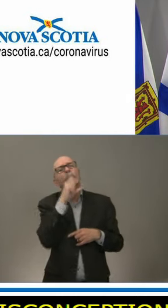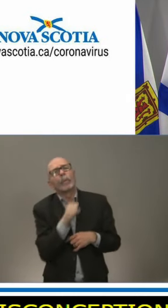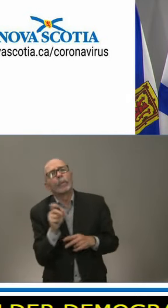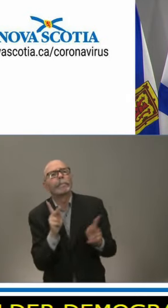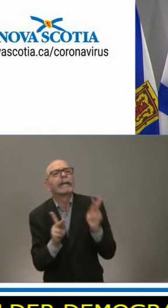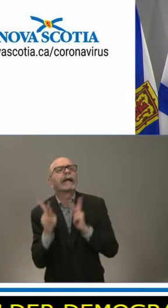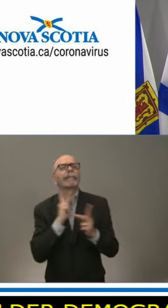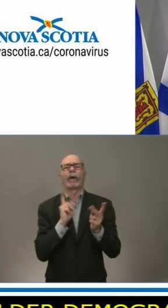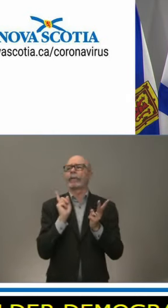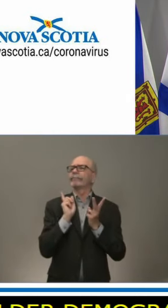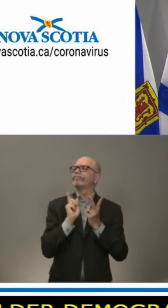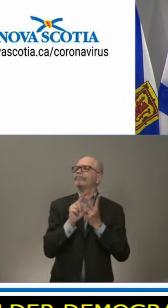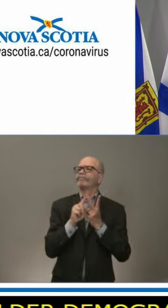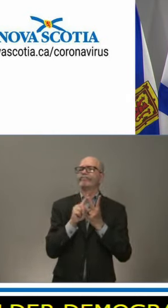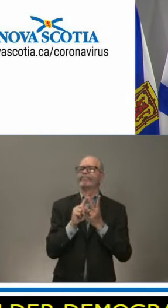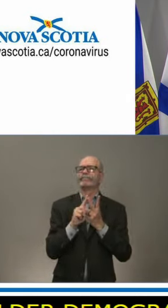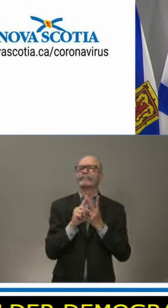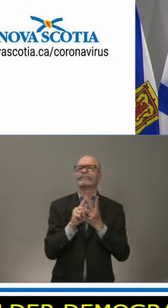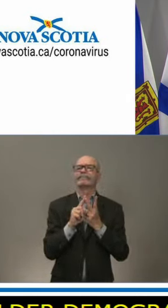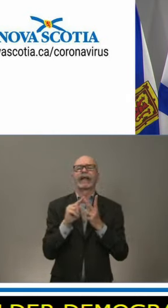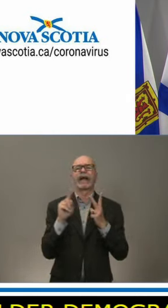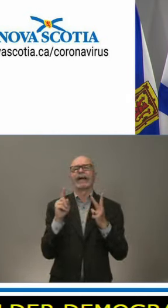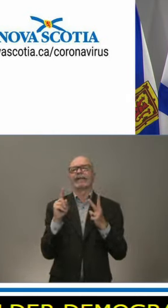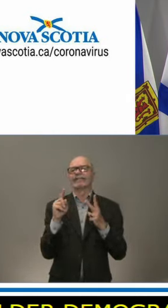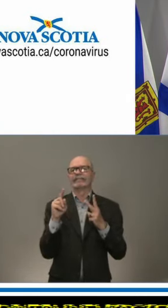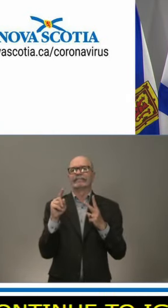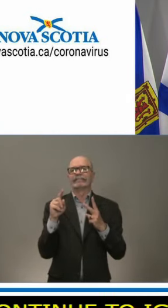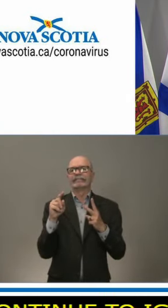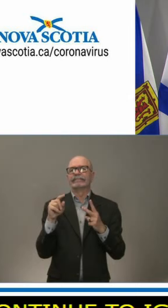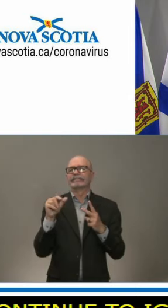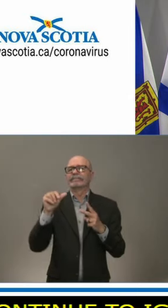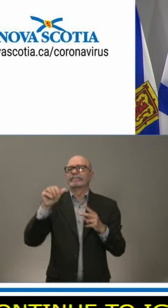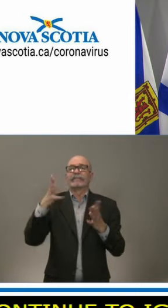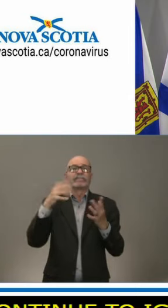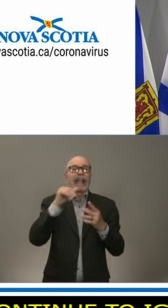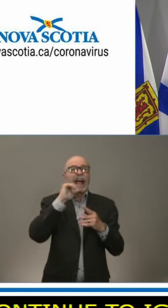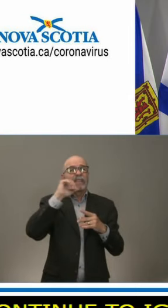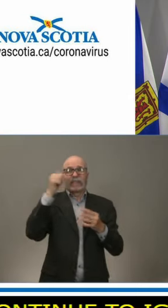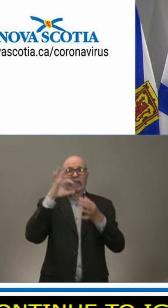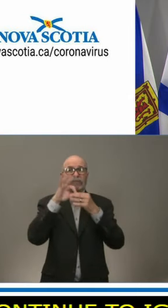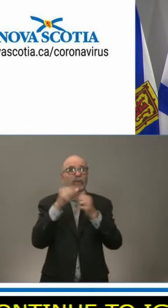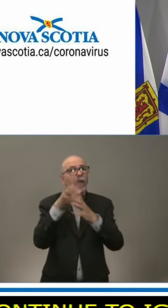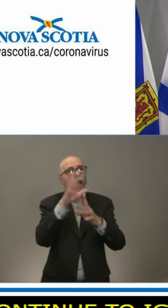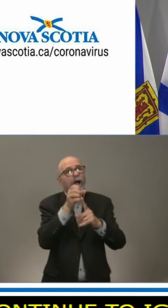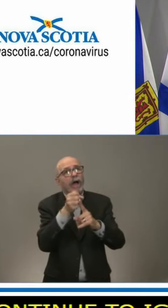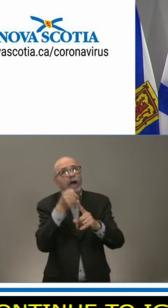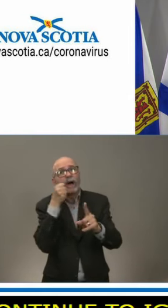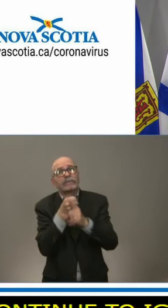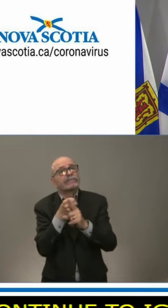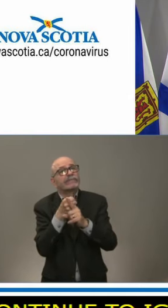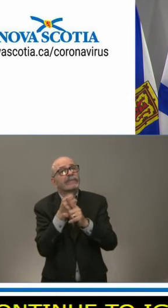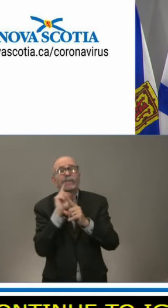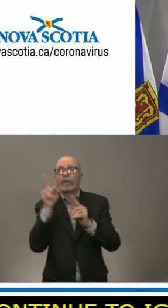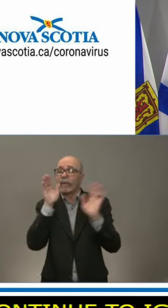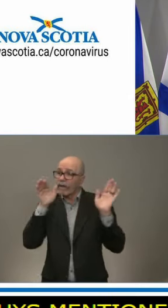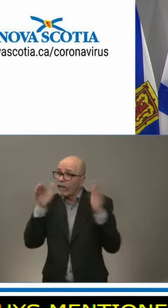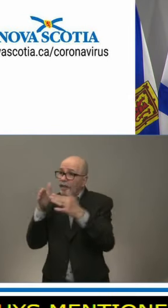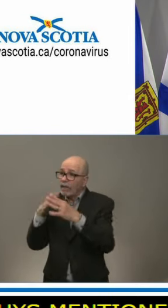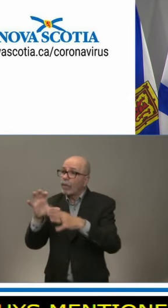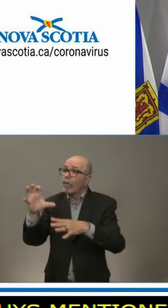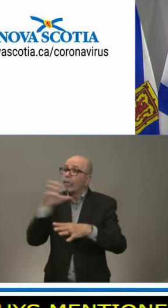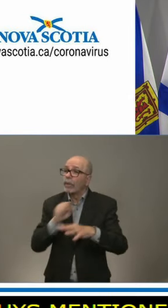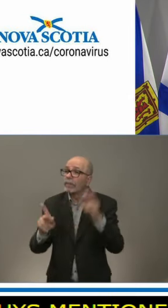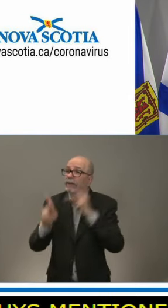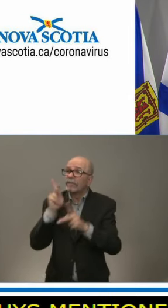Costco there. You said this has the potential to have severe impacts on people of all demographics, all ages. Could you just elaborate on that and